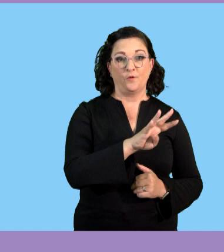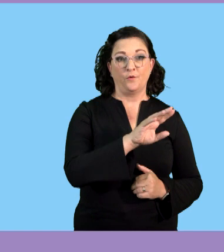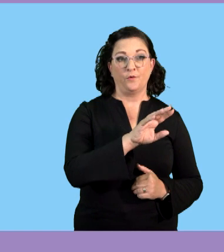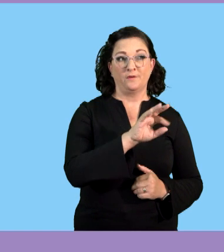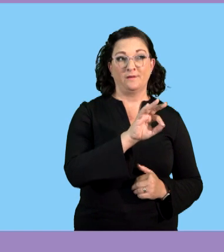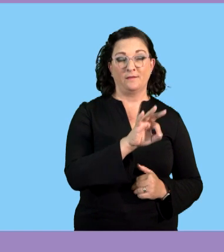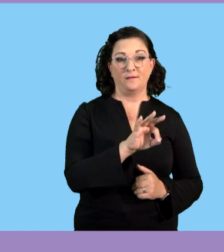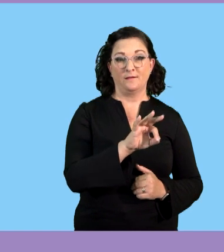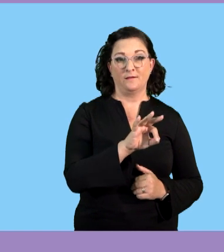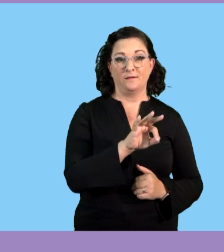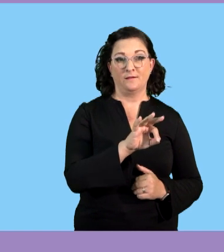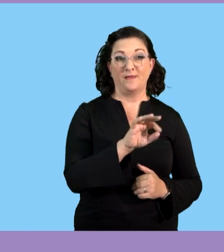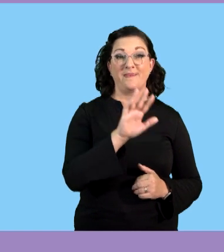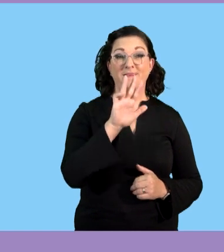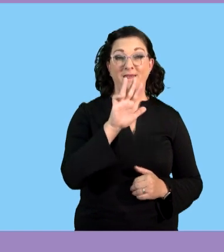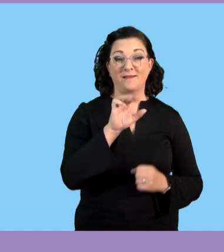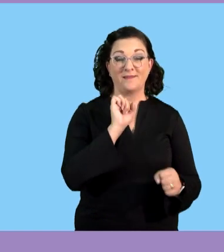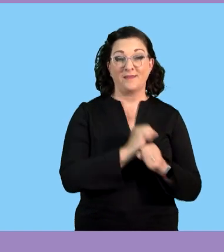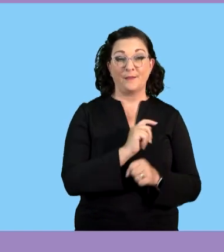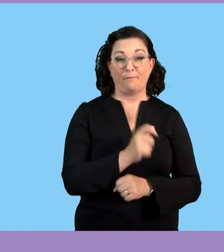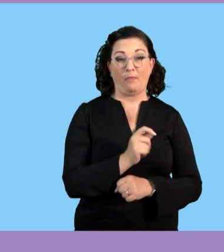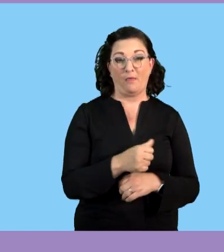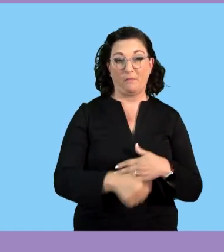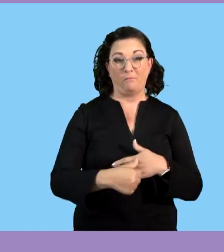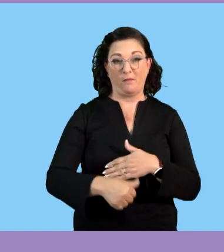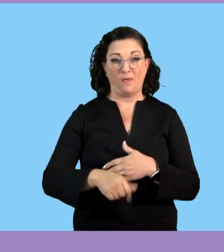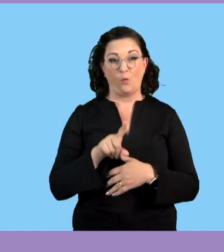1,436 rand he pays for 9 years.